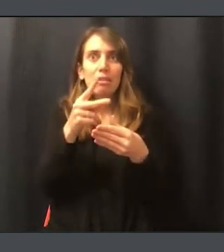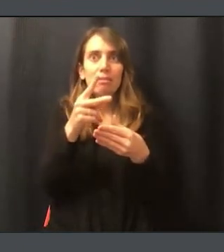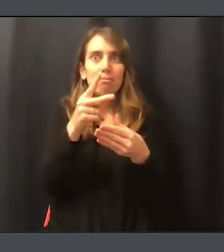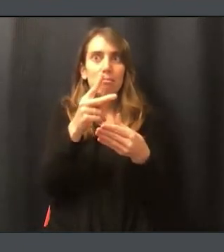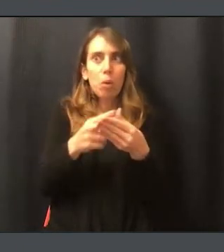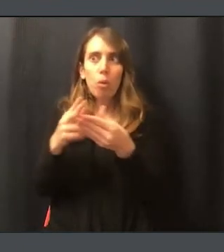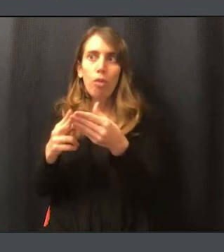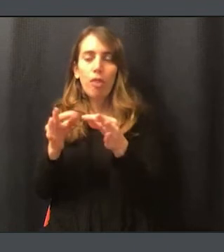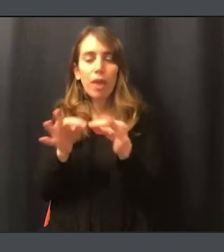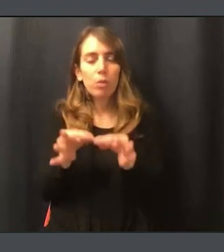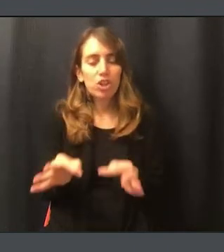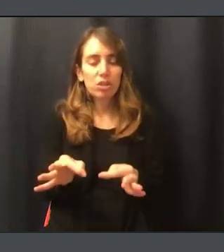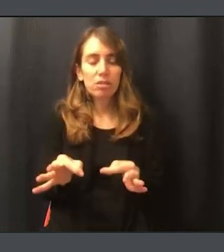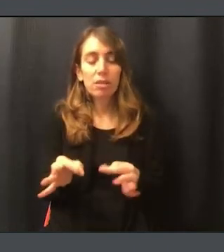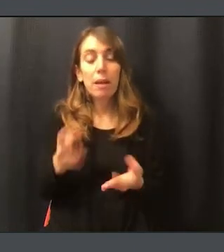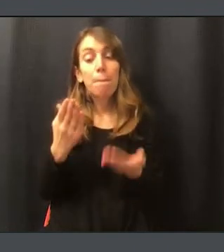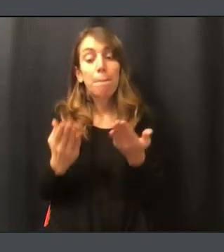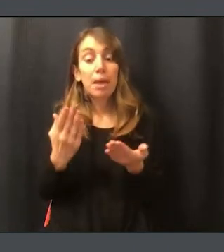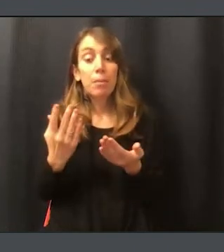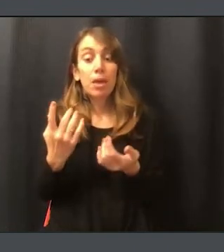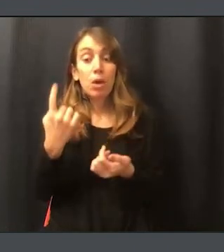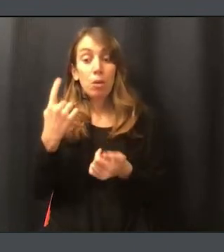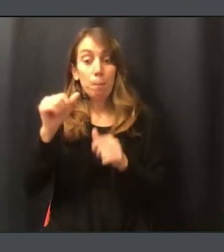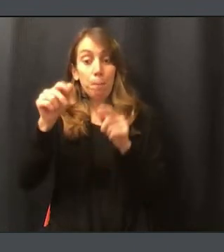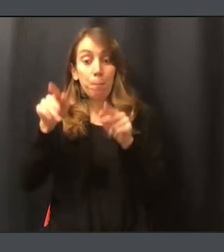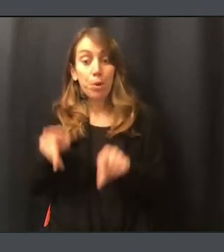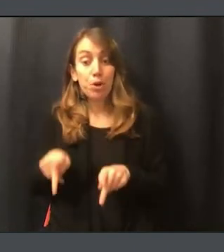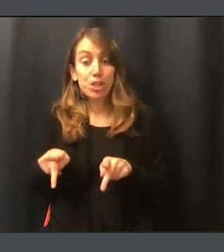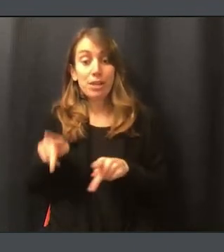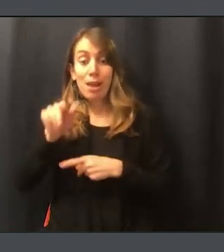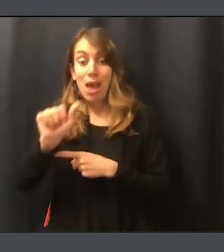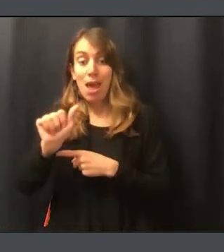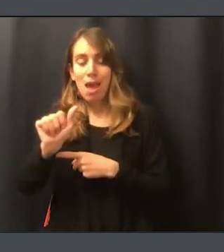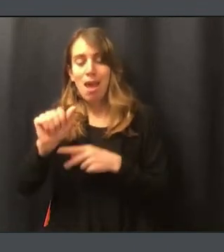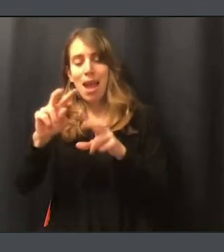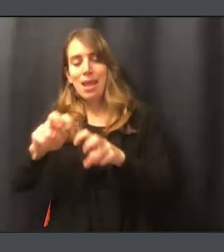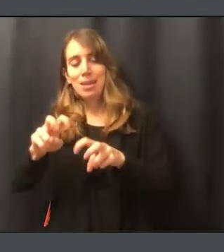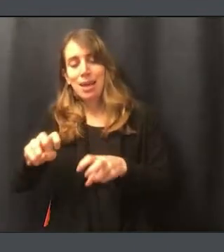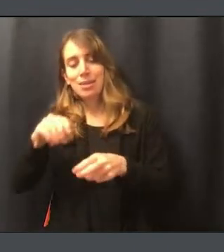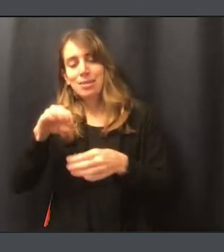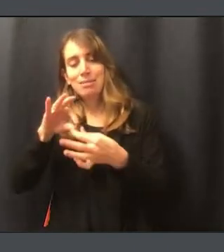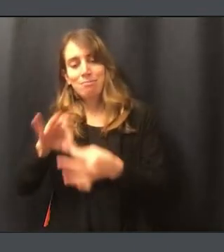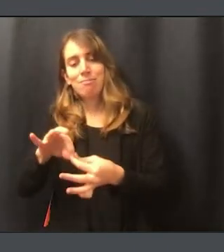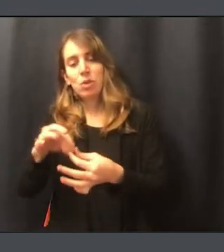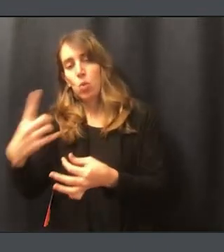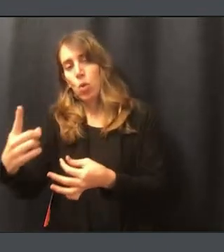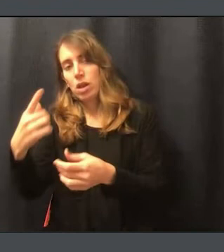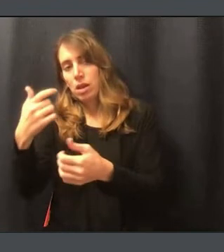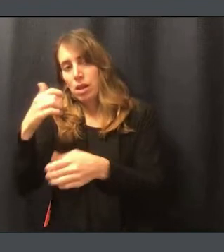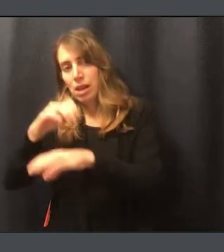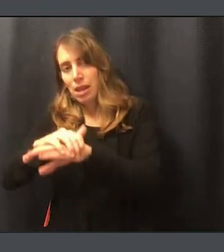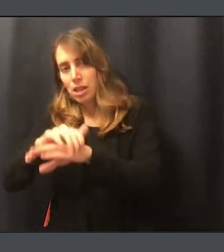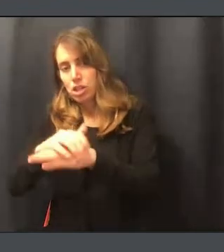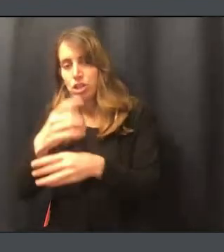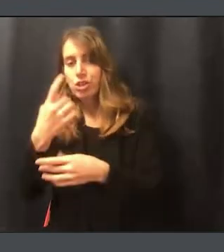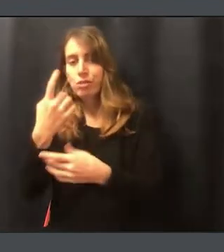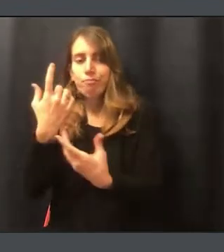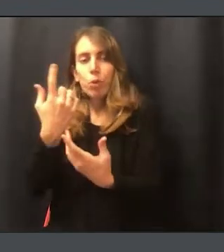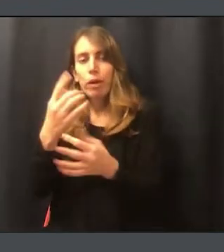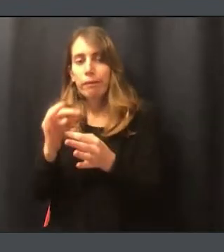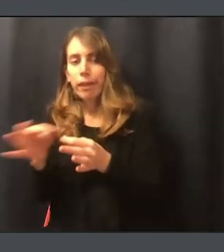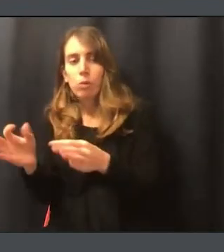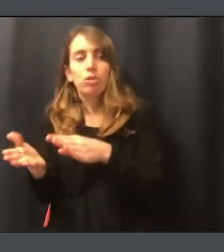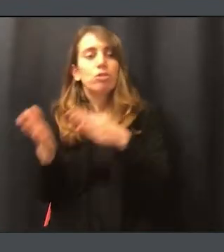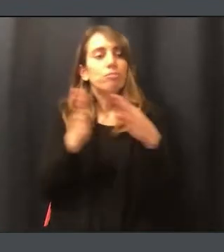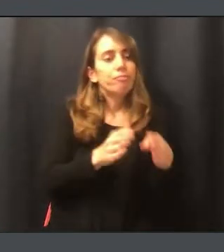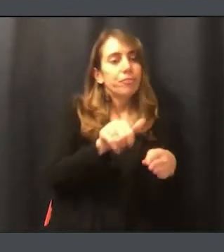languages. Person A conducts a retell in one language, analyzes it, and sees how the kid's doing, right? If the kid's look is really good in that one language, you might not need to do a retell in